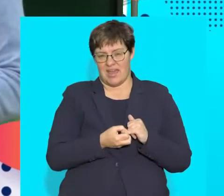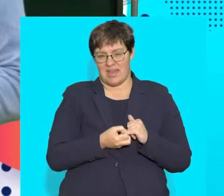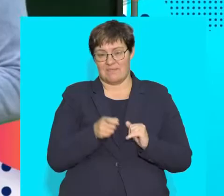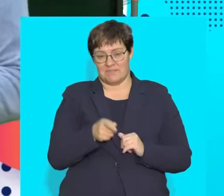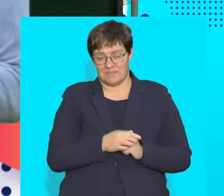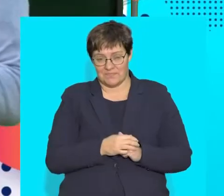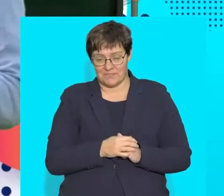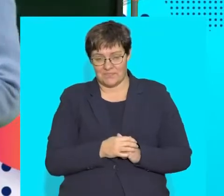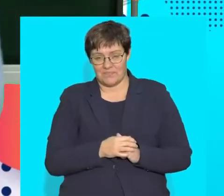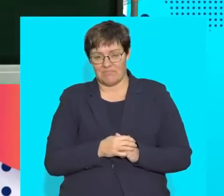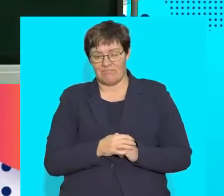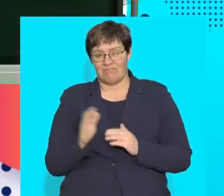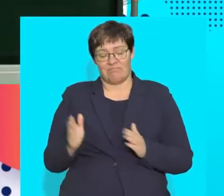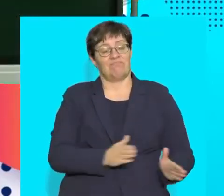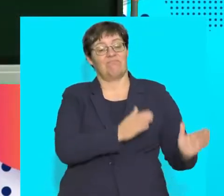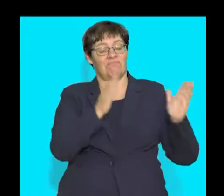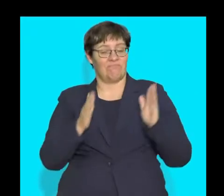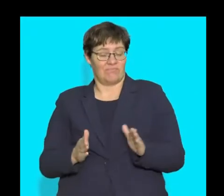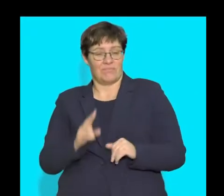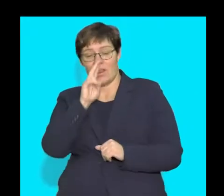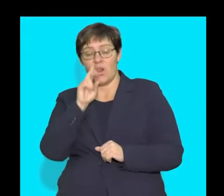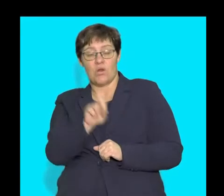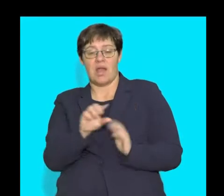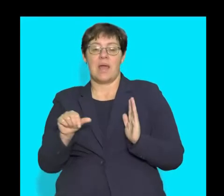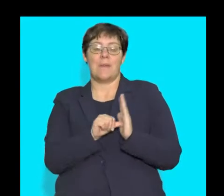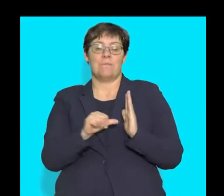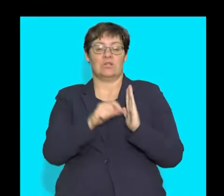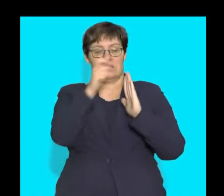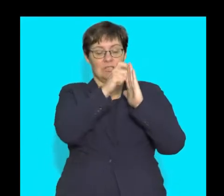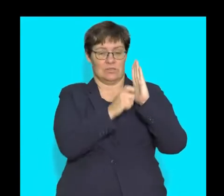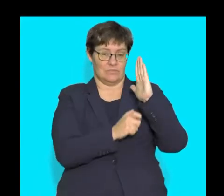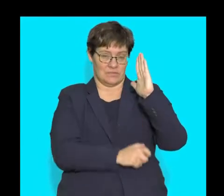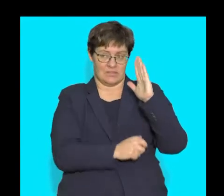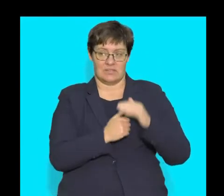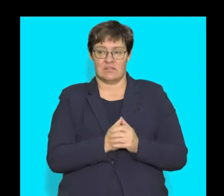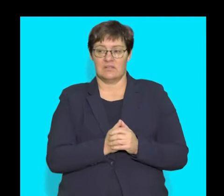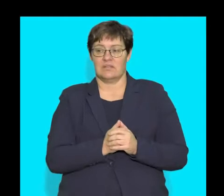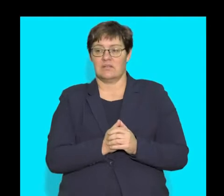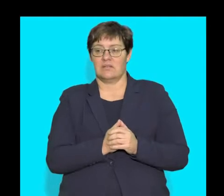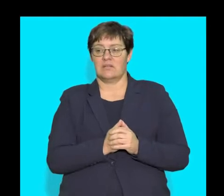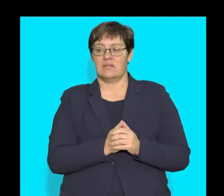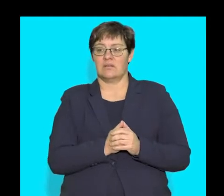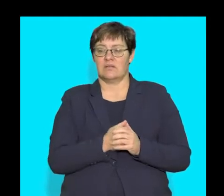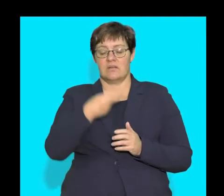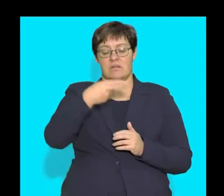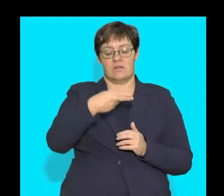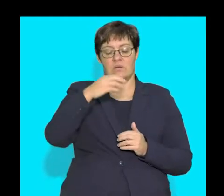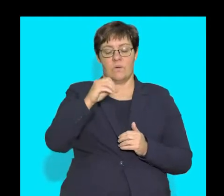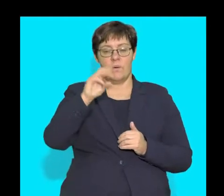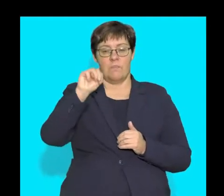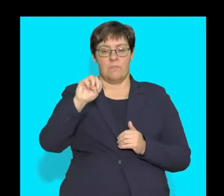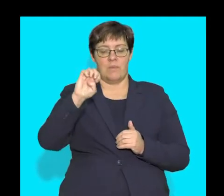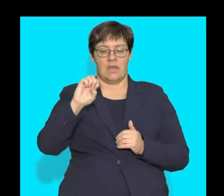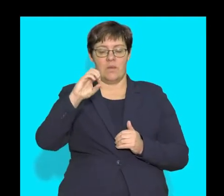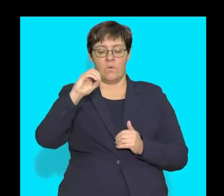that. So let's get straight into looking at some important terminology. As I mentioned, the term homeostasis, if we break